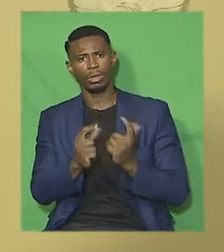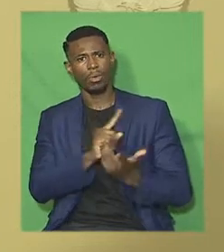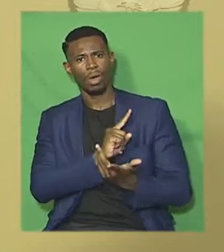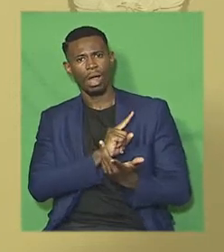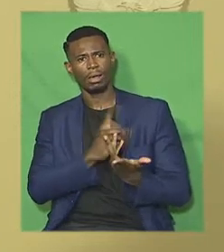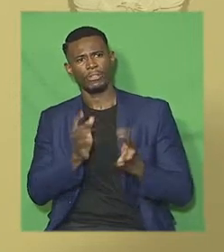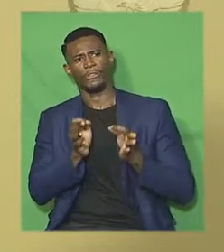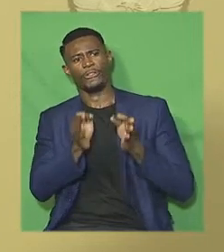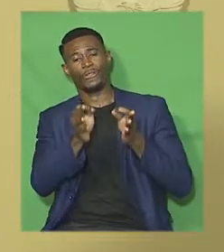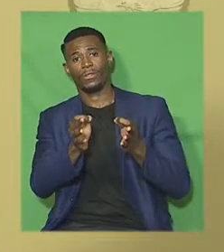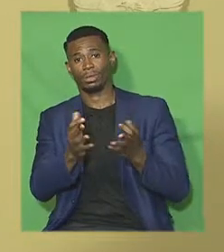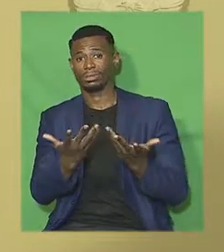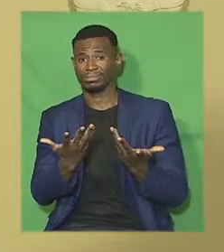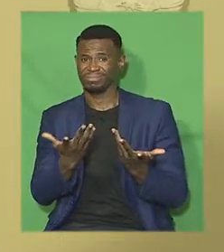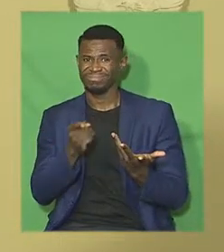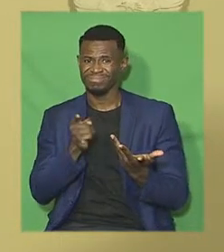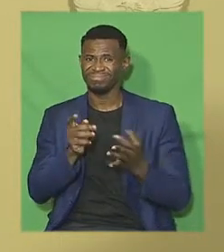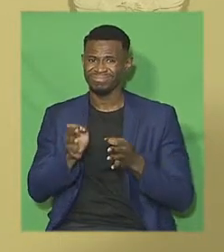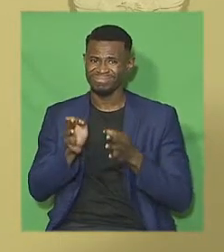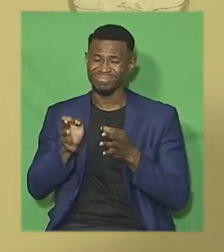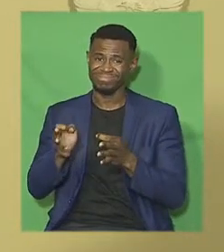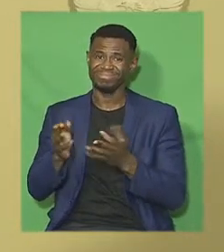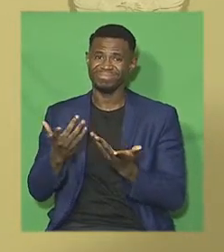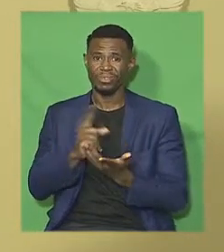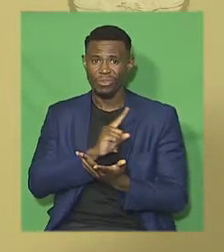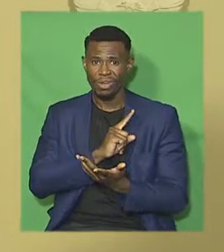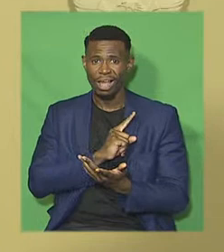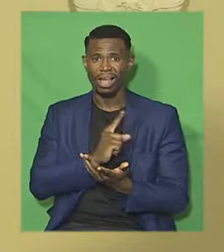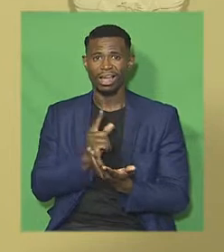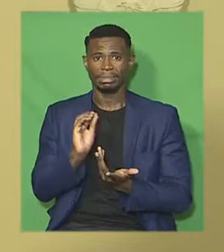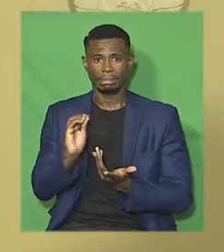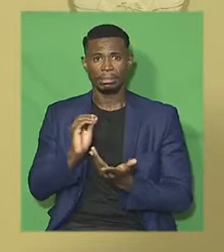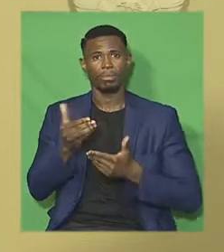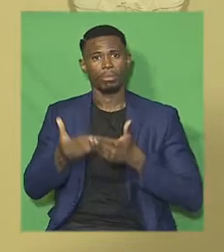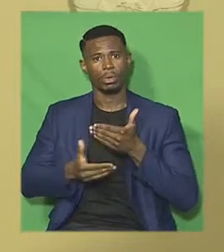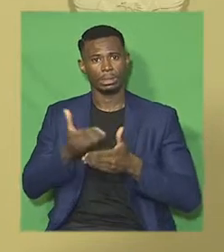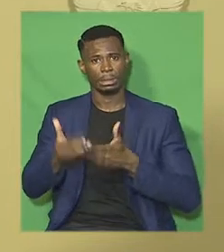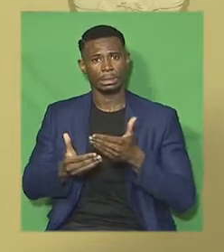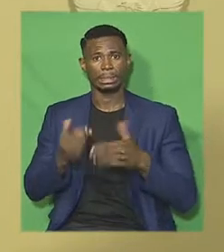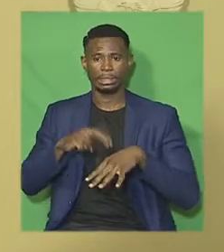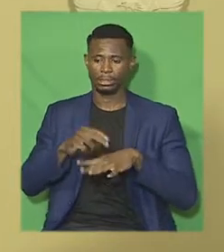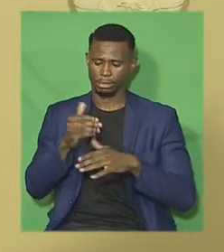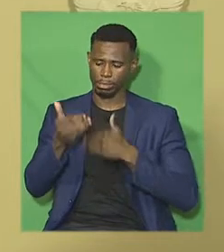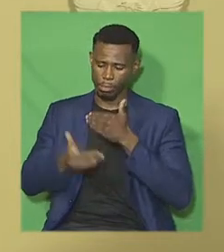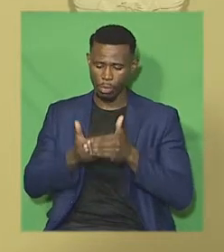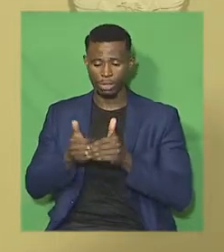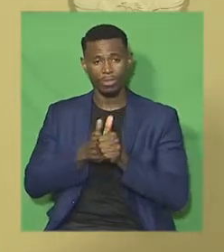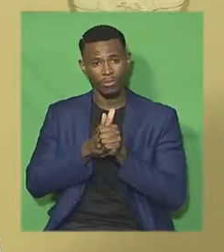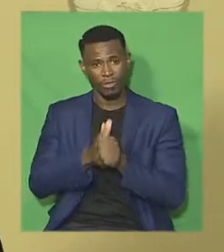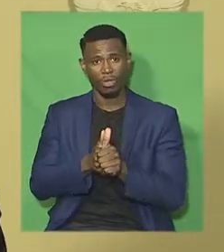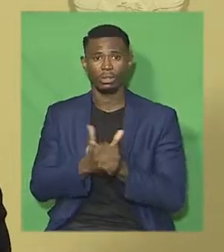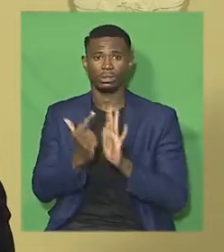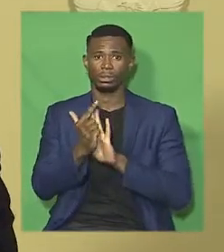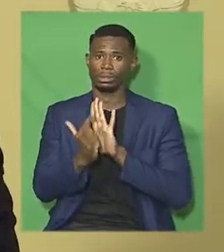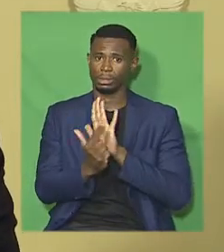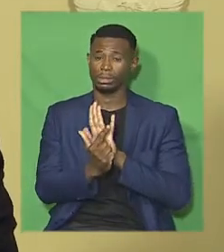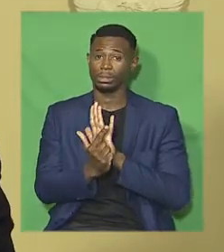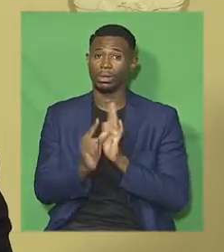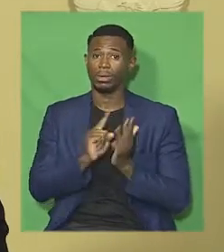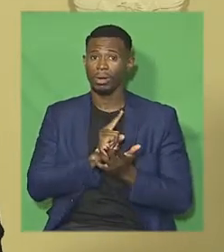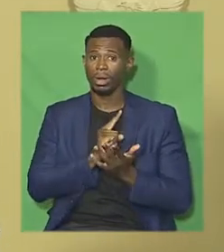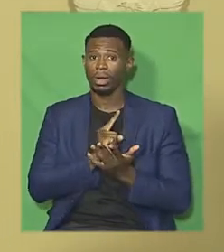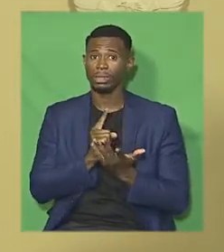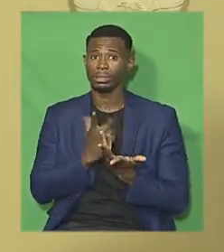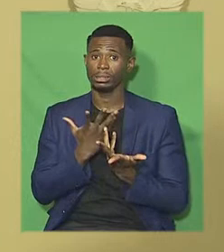of processes that needed to be followed, some of which relate to the requirements of